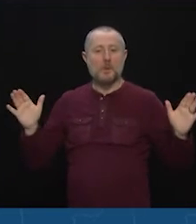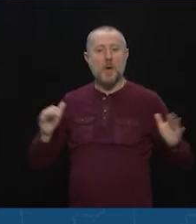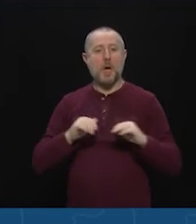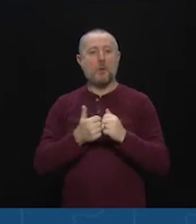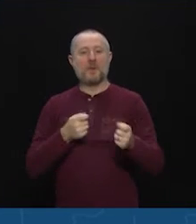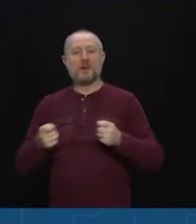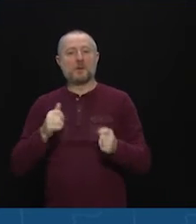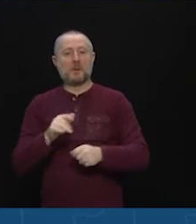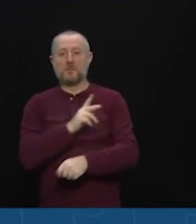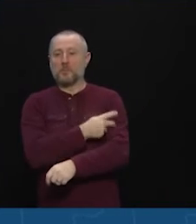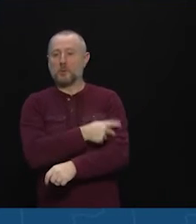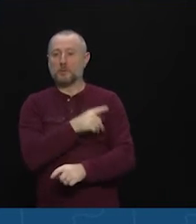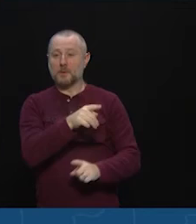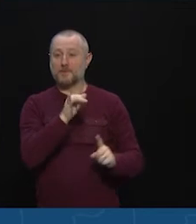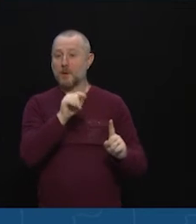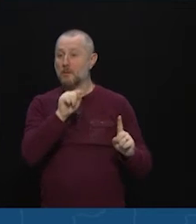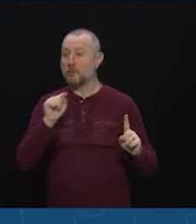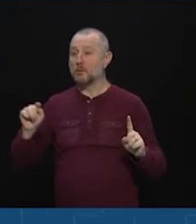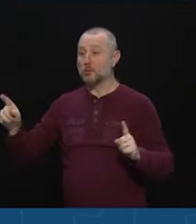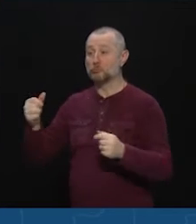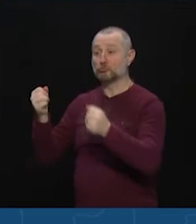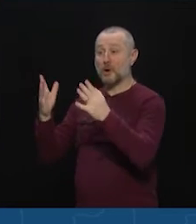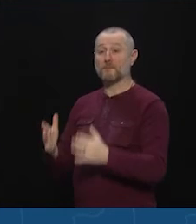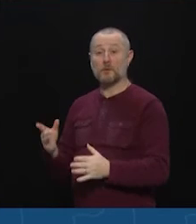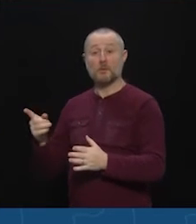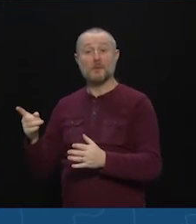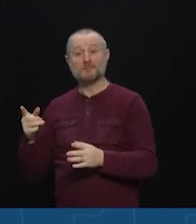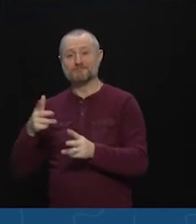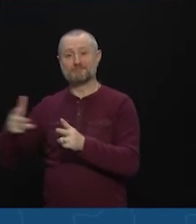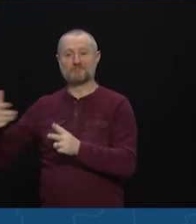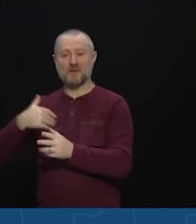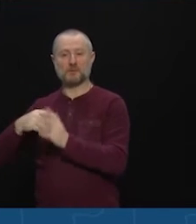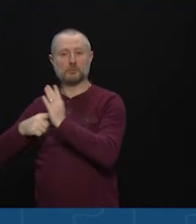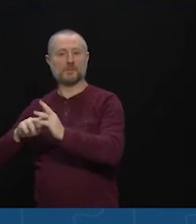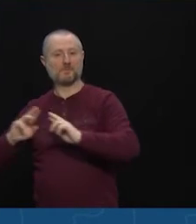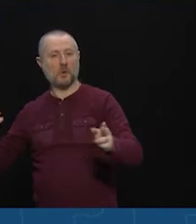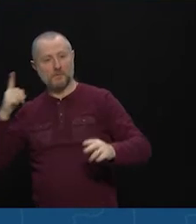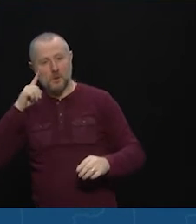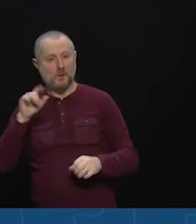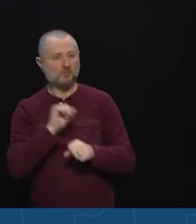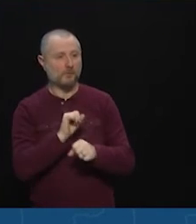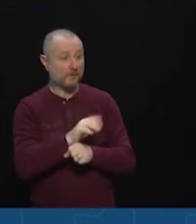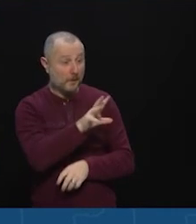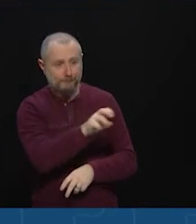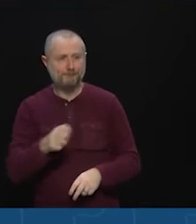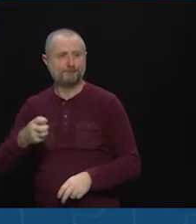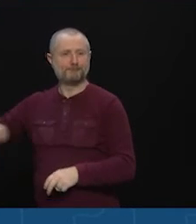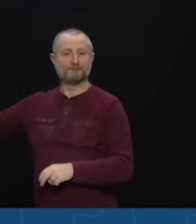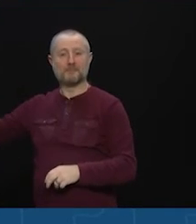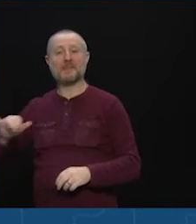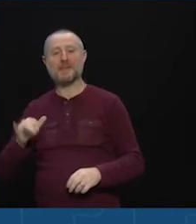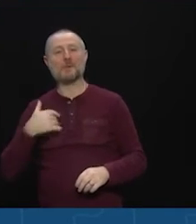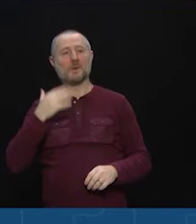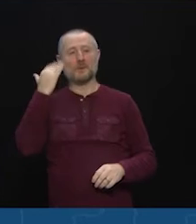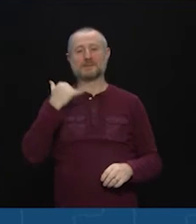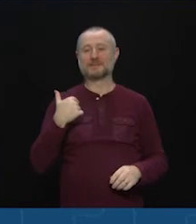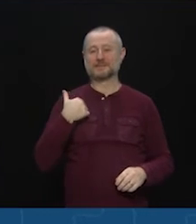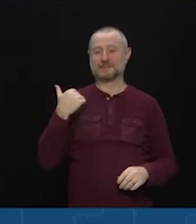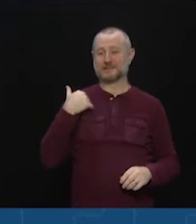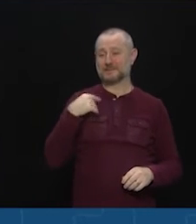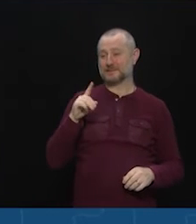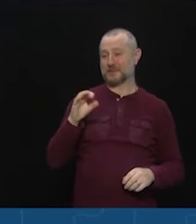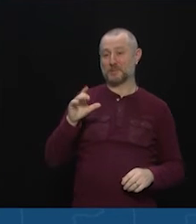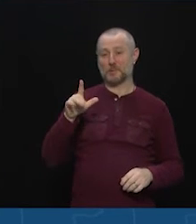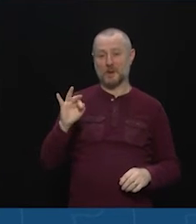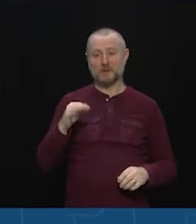vehicles represent that effort. In fact, I was just in the North Country a couple weeks ago, December 29th, and I was up in Watertown